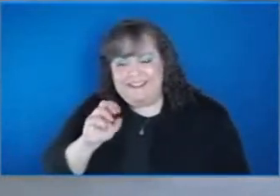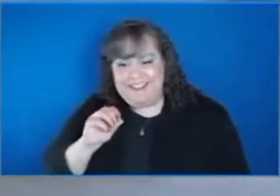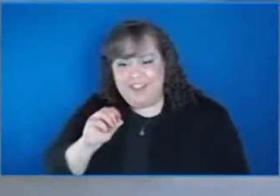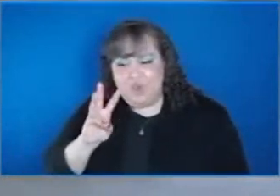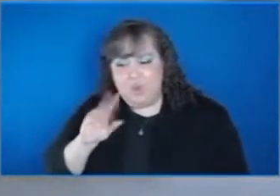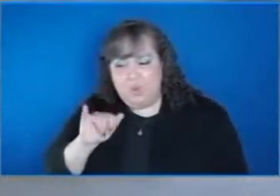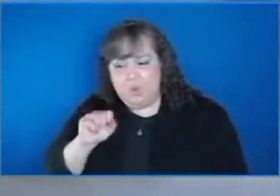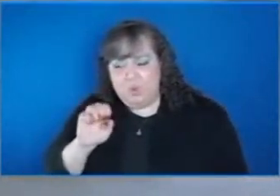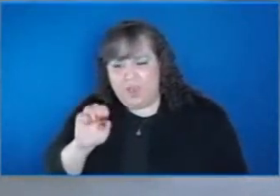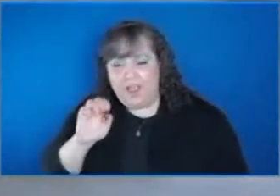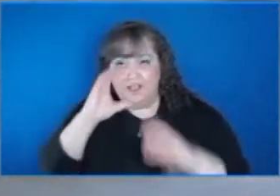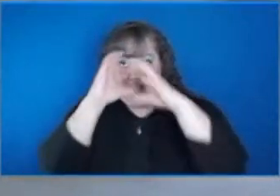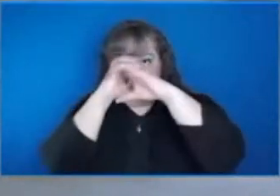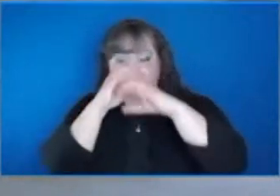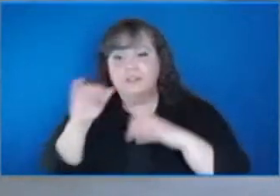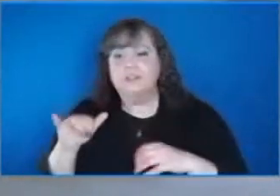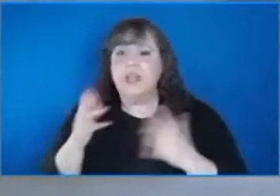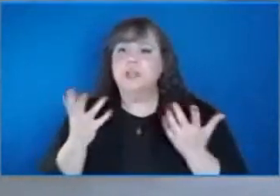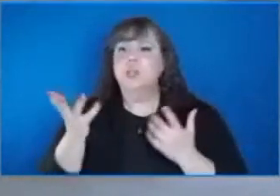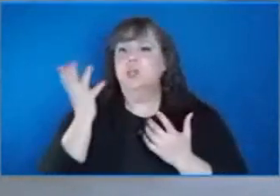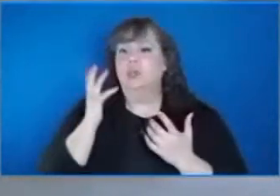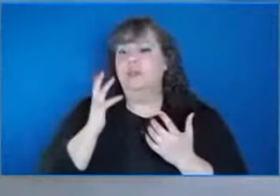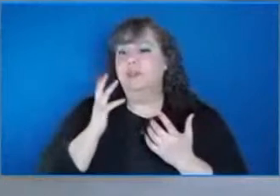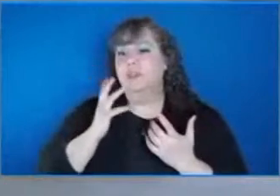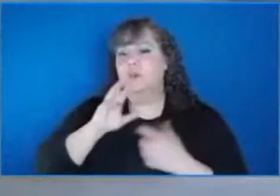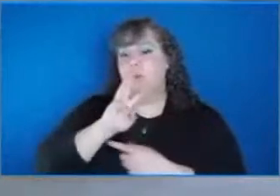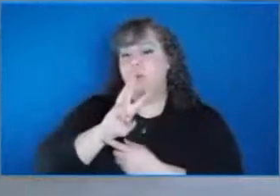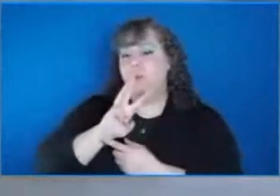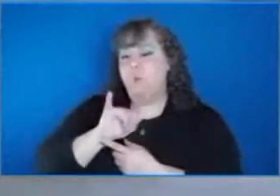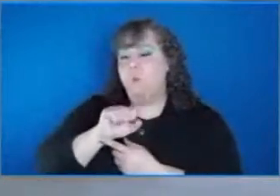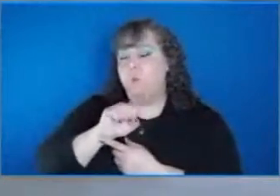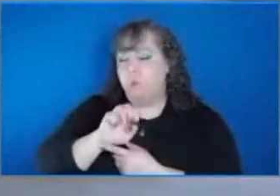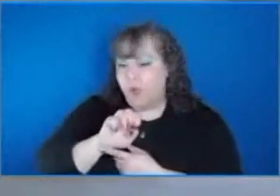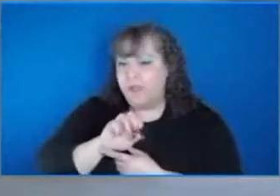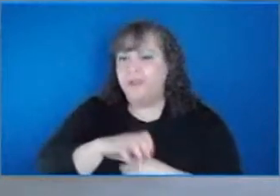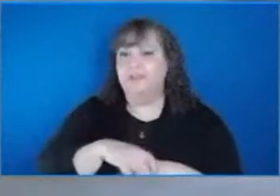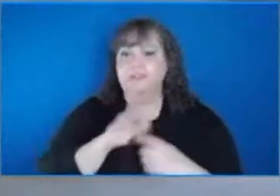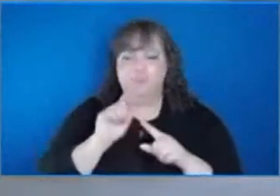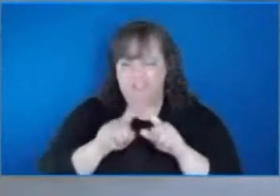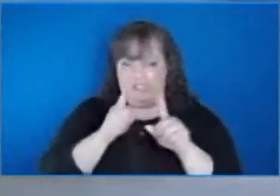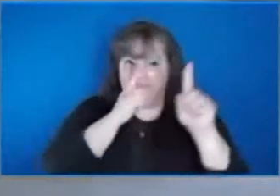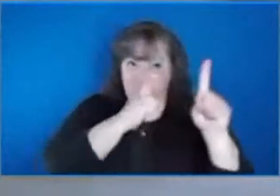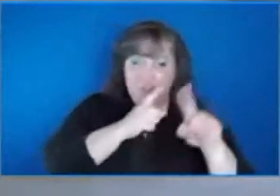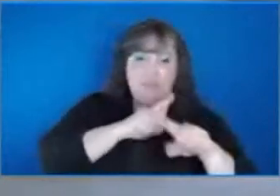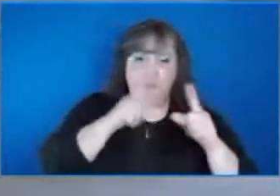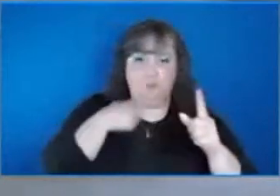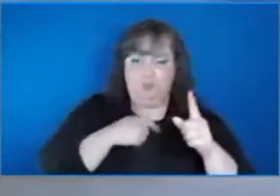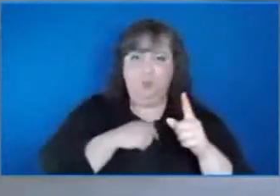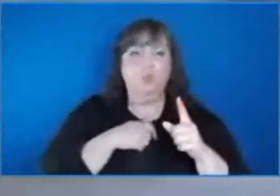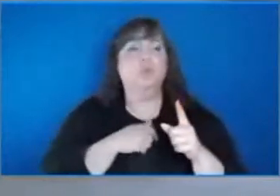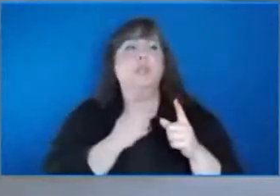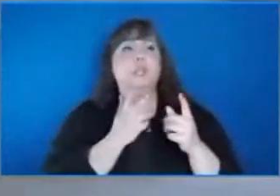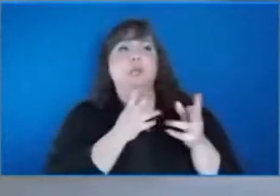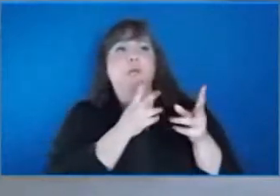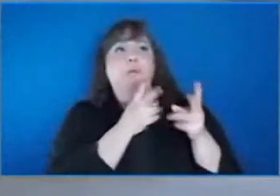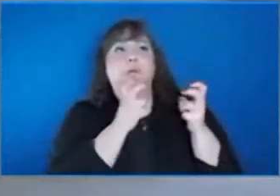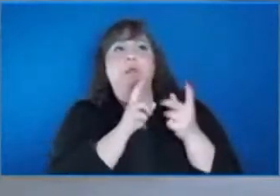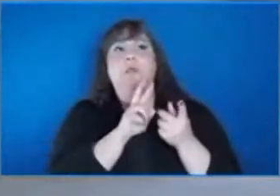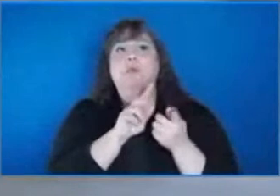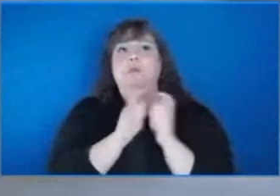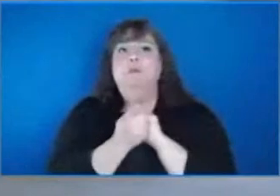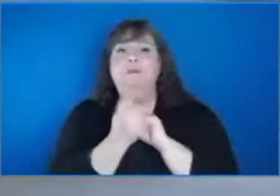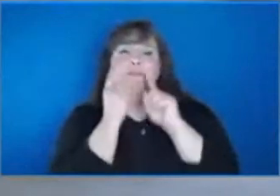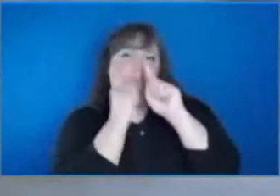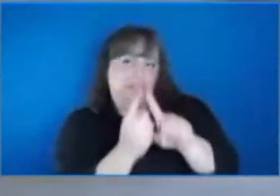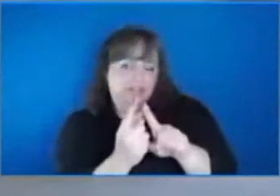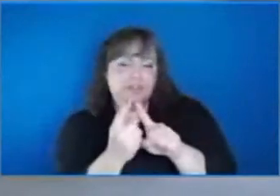astrophysics mission that was originally called WISE, and it's out there also looking for asteroids. But we know there's still